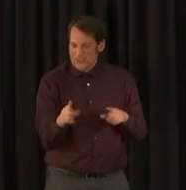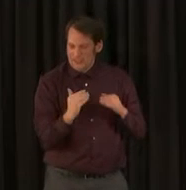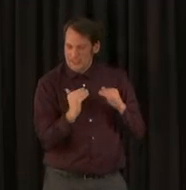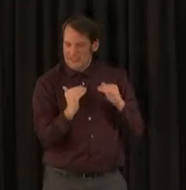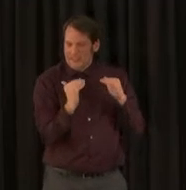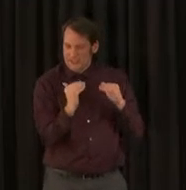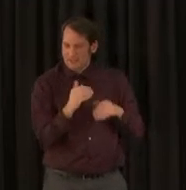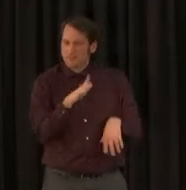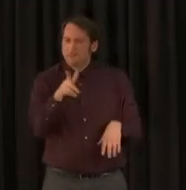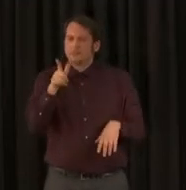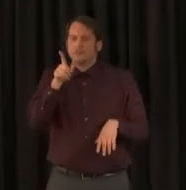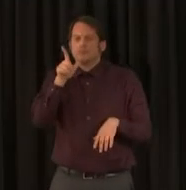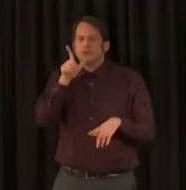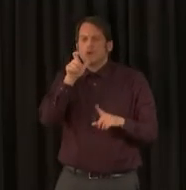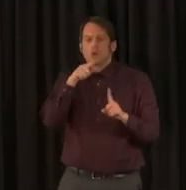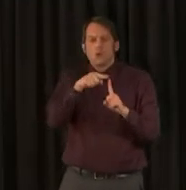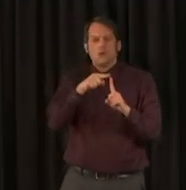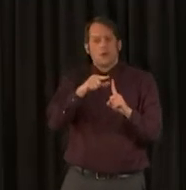the targeted